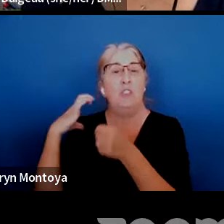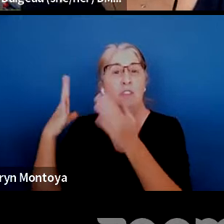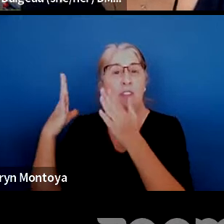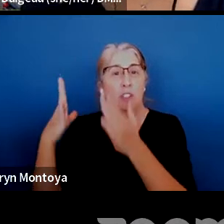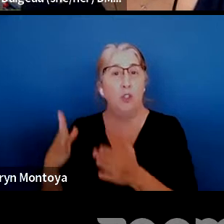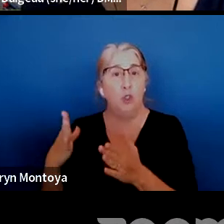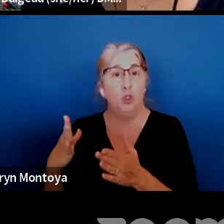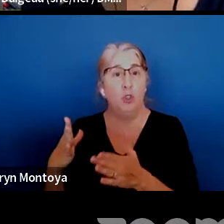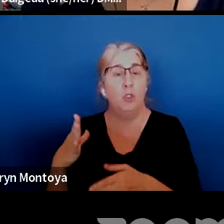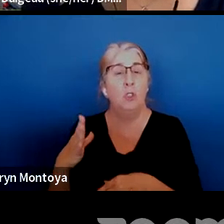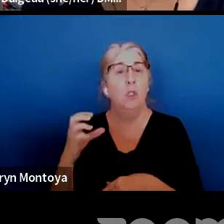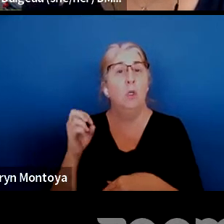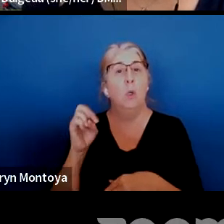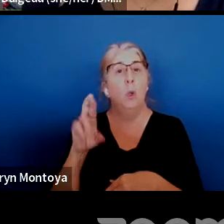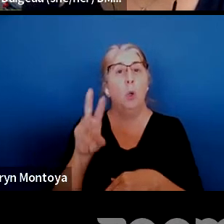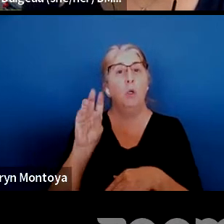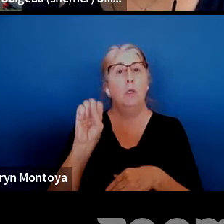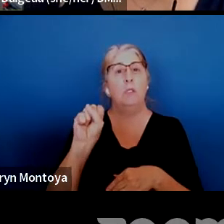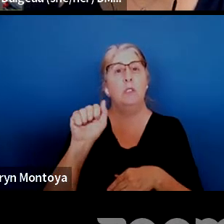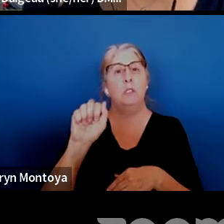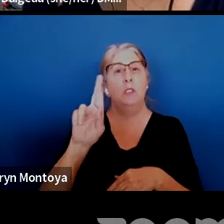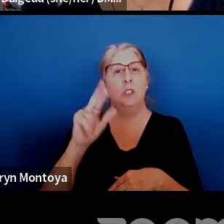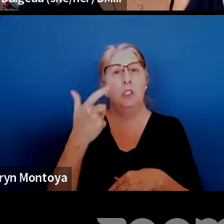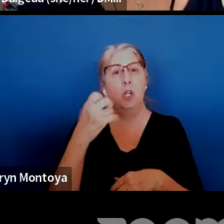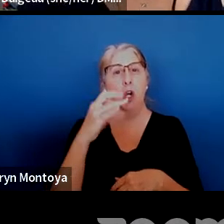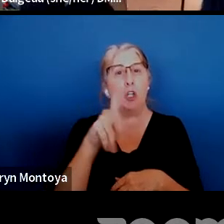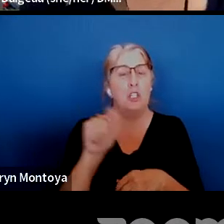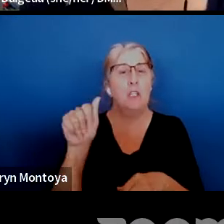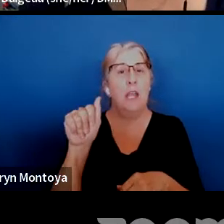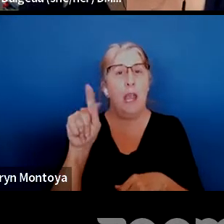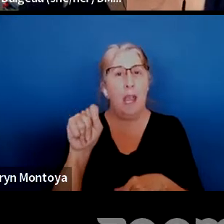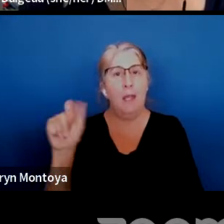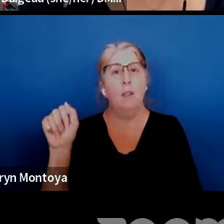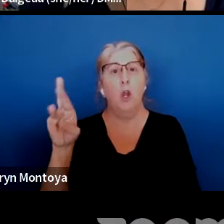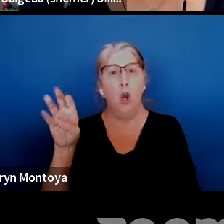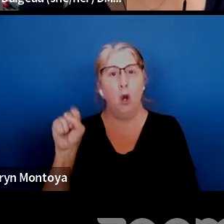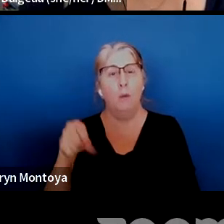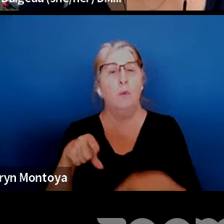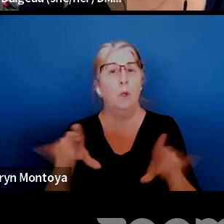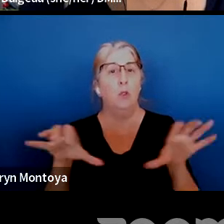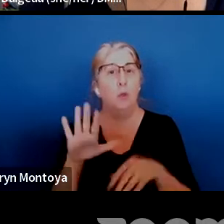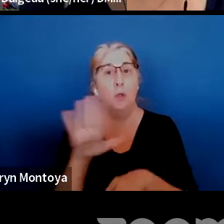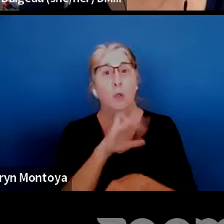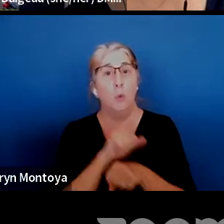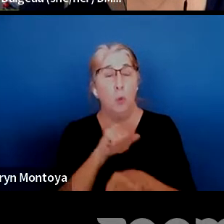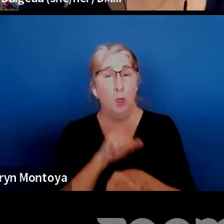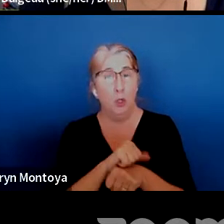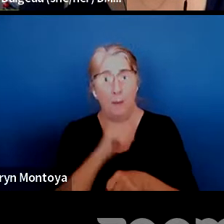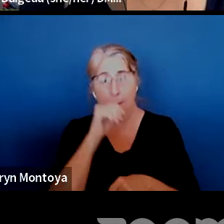officials, or sergeant at arms in doing any of your work that you do.